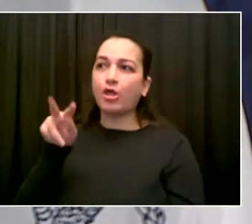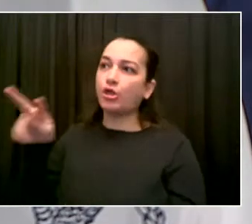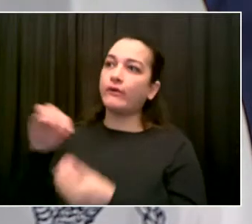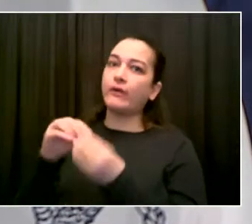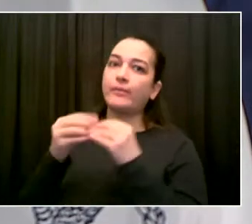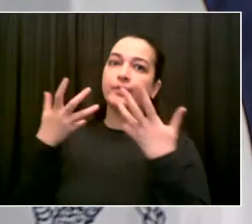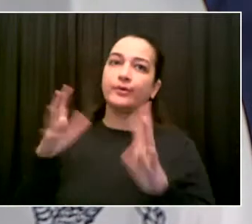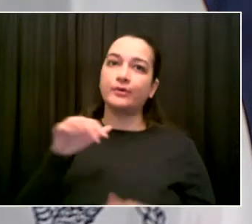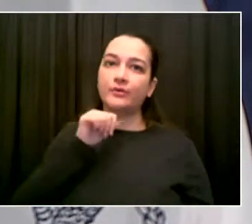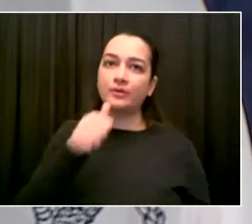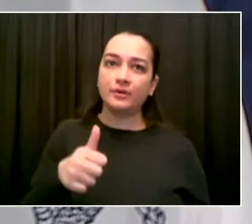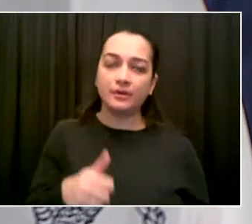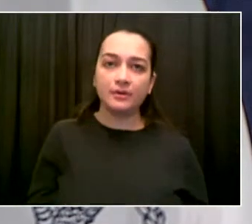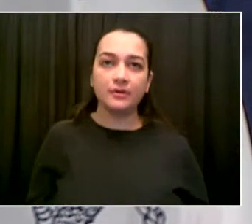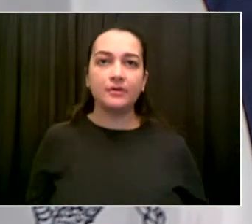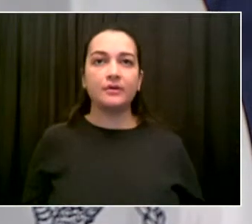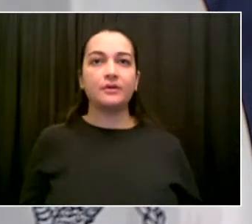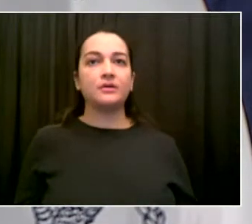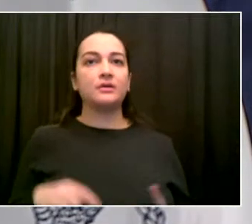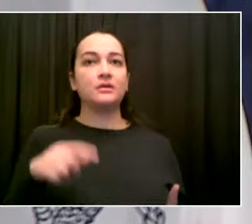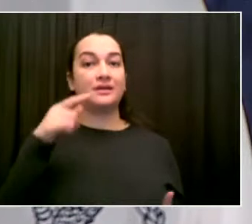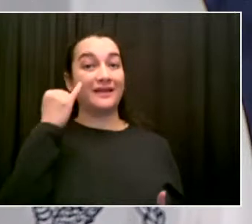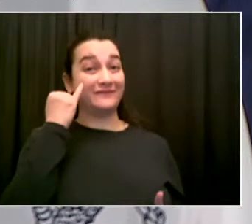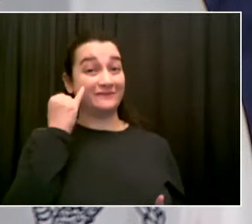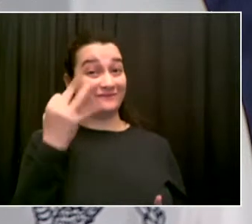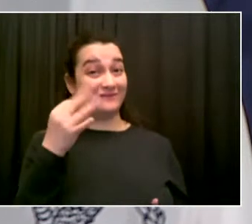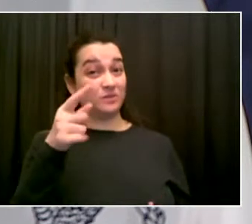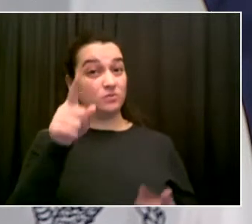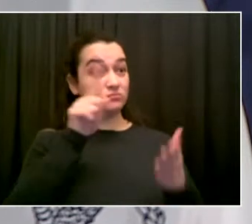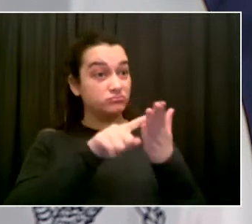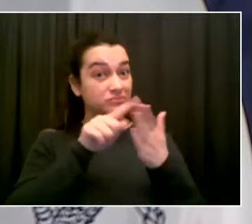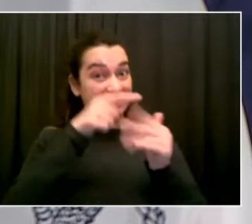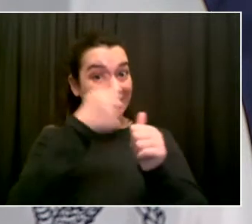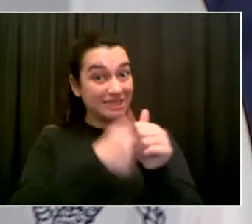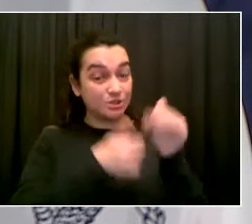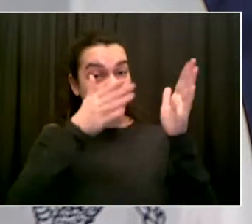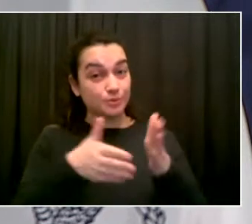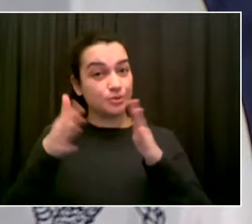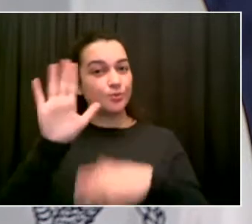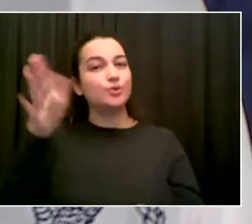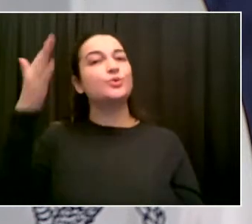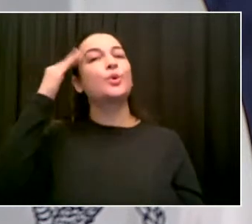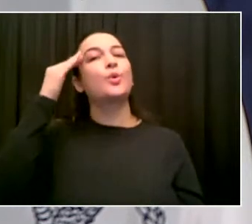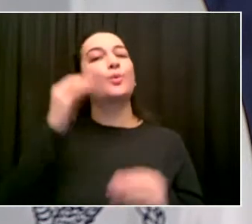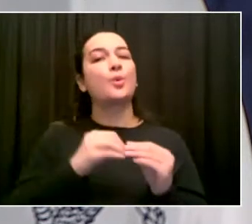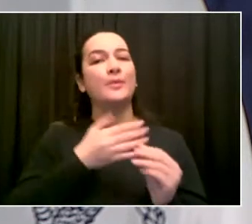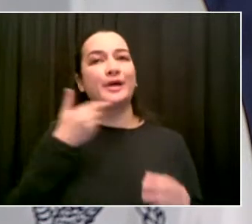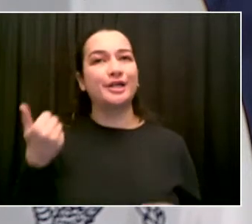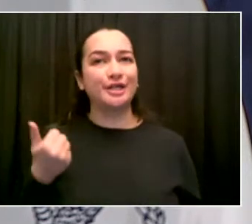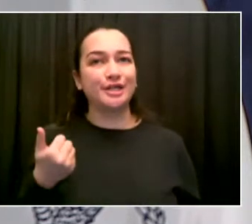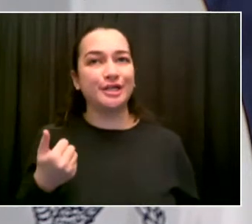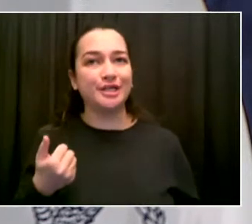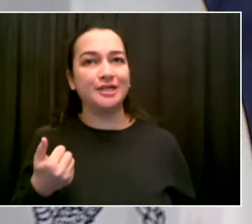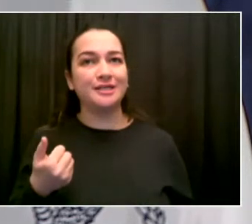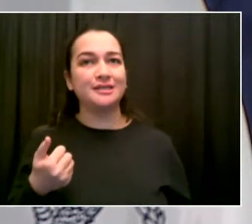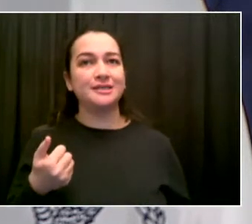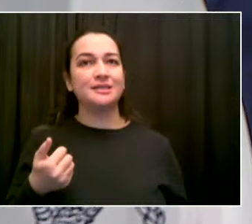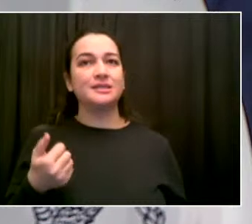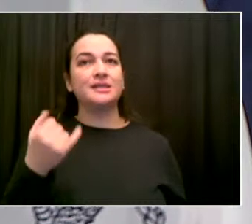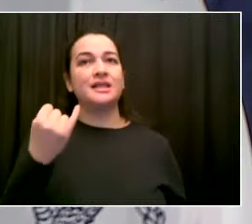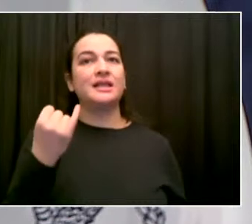the rationale behind having this, this number 4 as a threshold versus just something